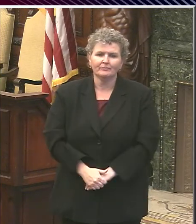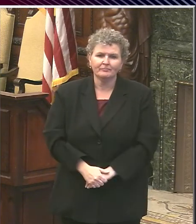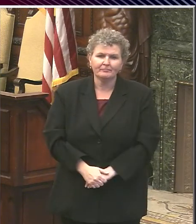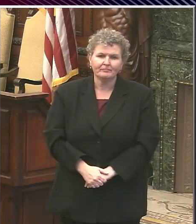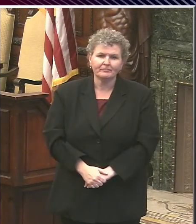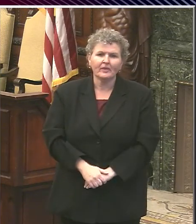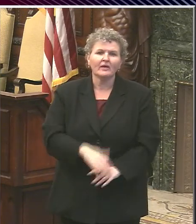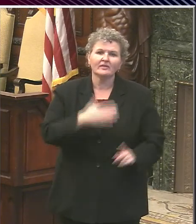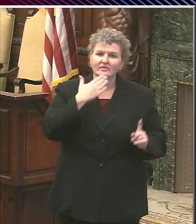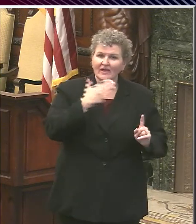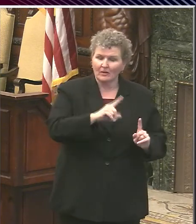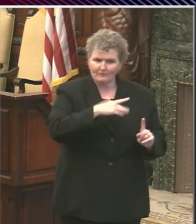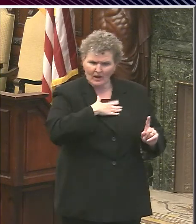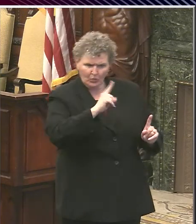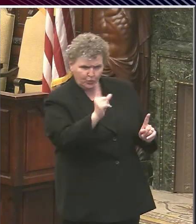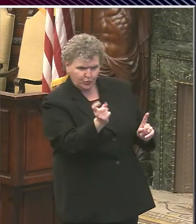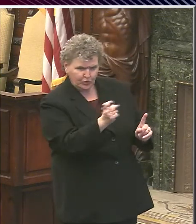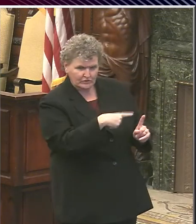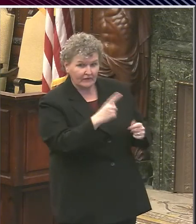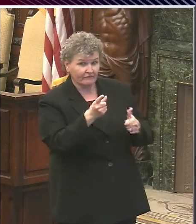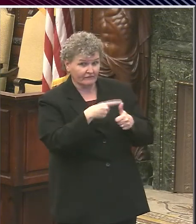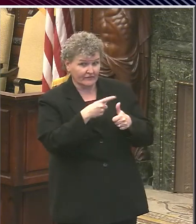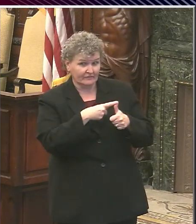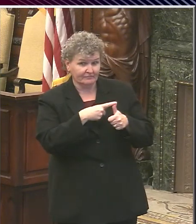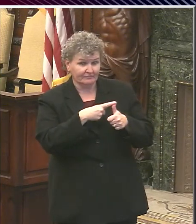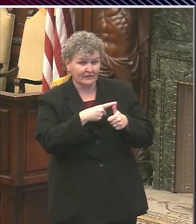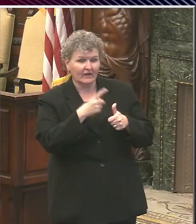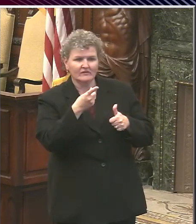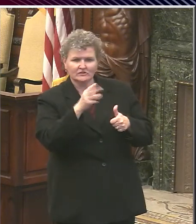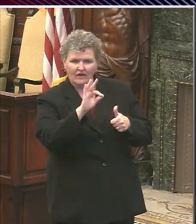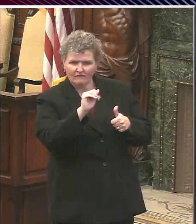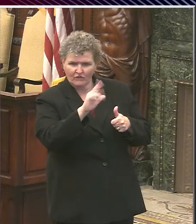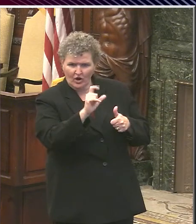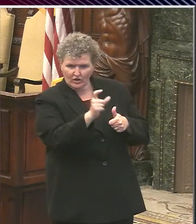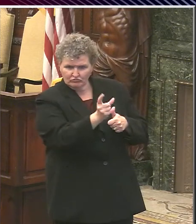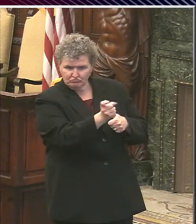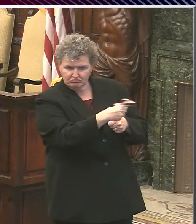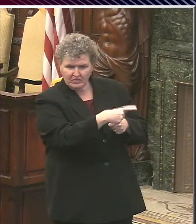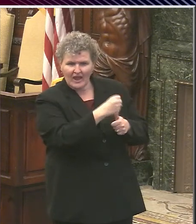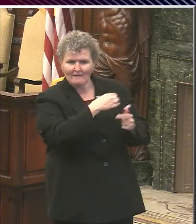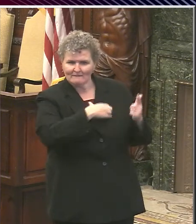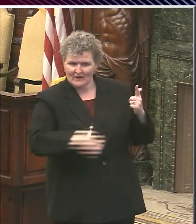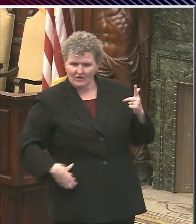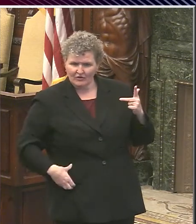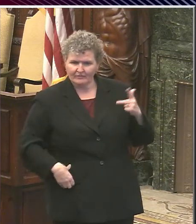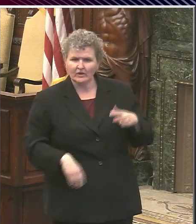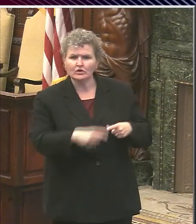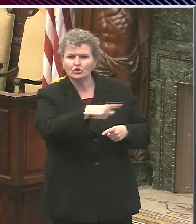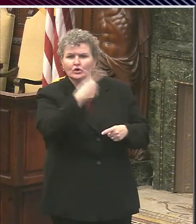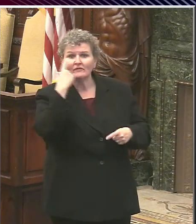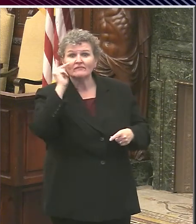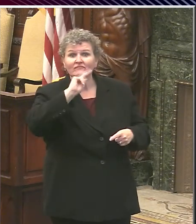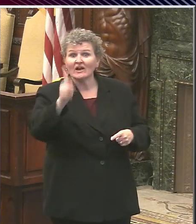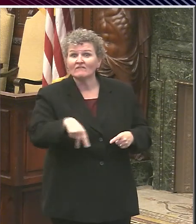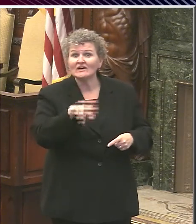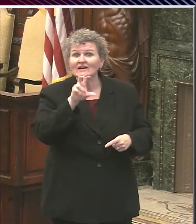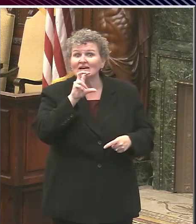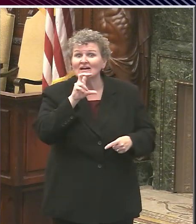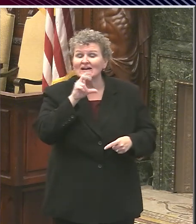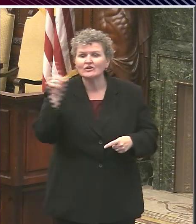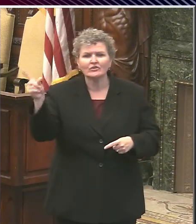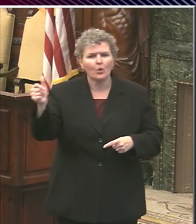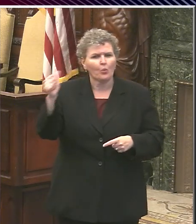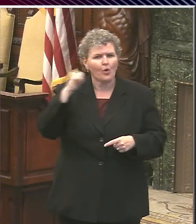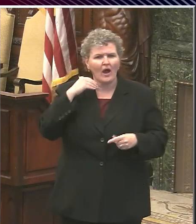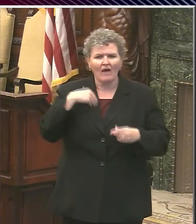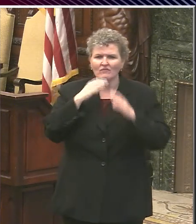you. My question, first off, is for Dr. Farley and for Mayor Kenney. Last week, the Philadelphia Eagles came out and said that they would not have fans to start